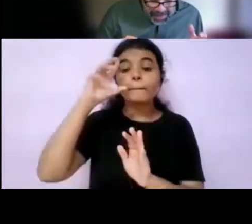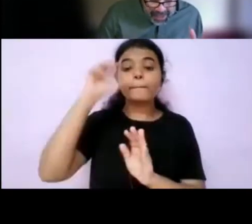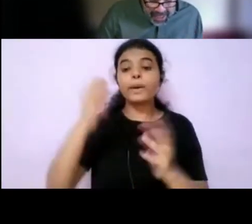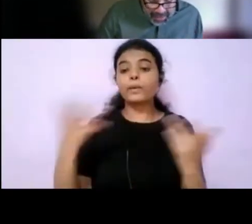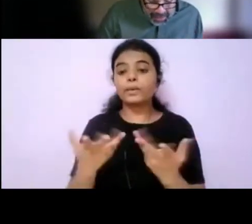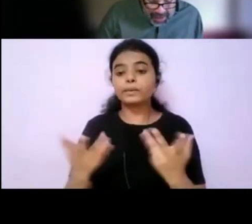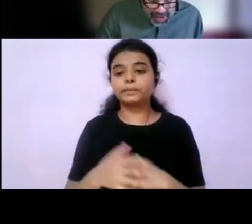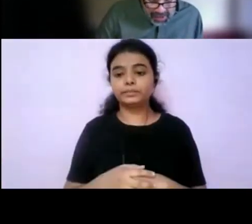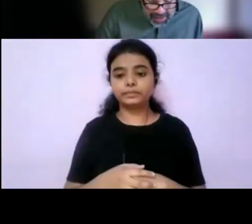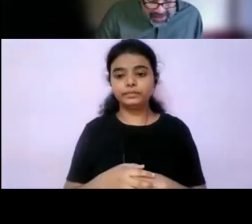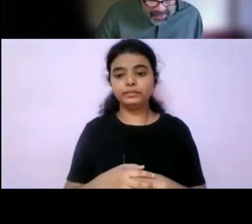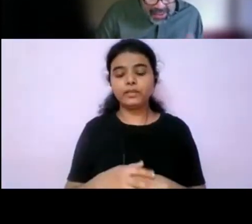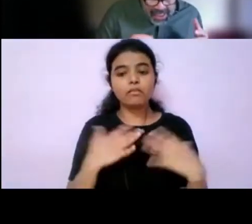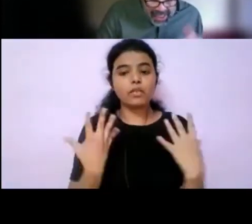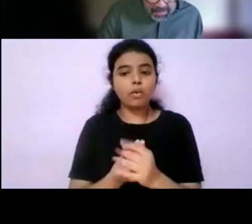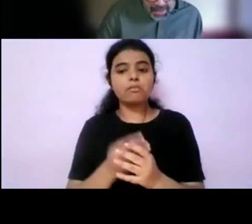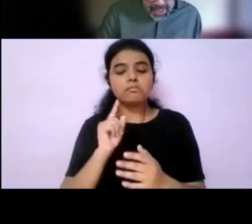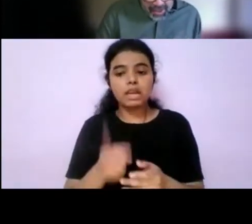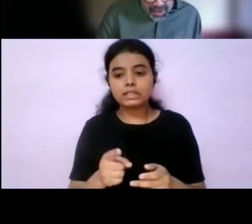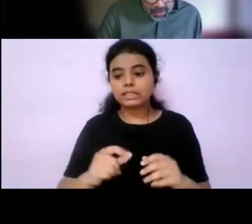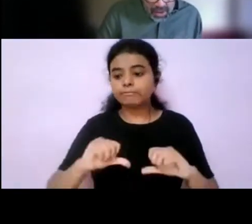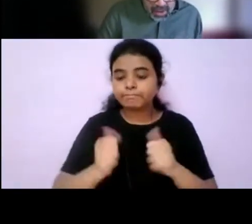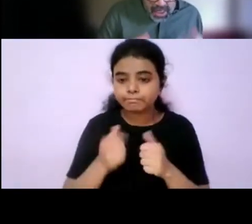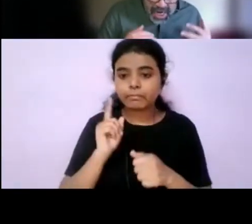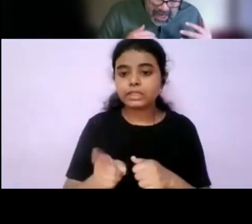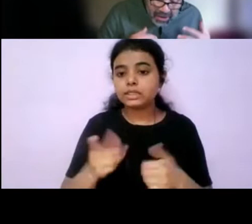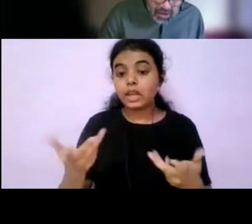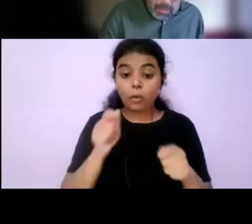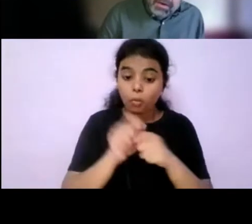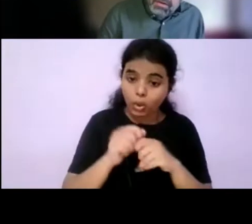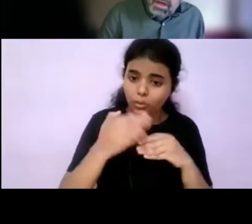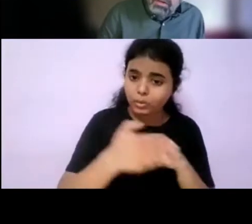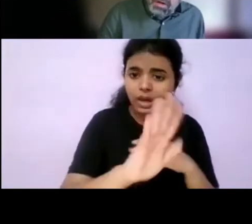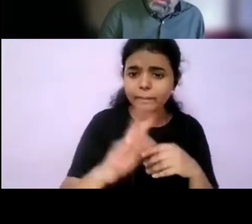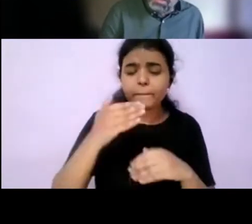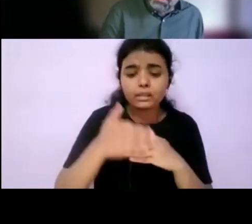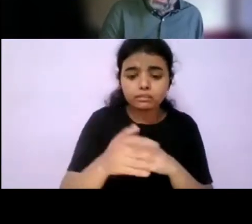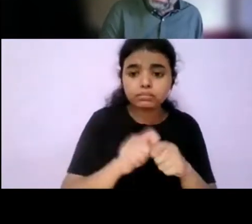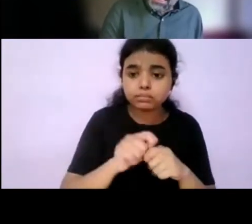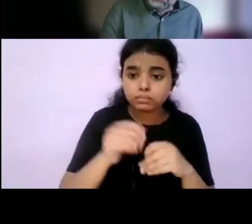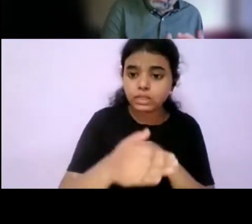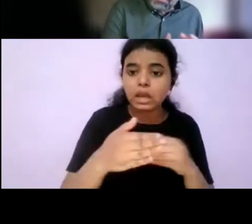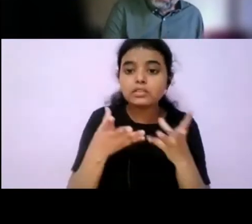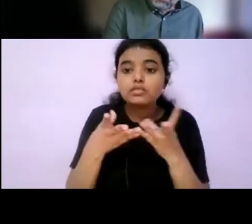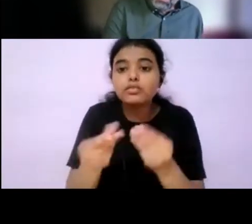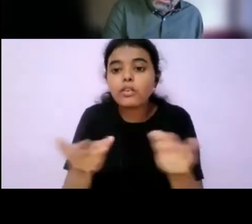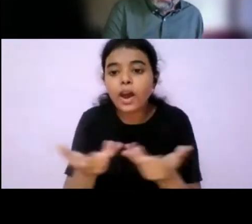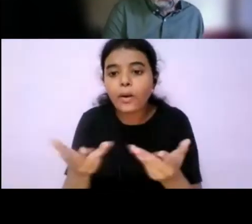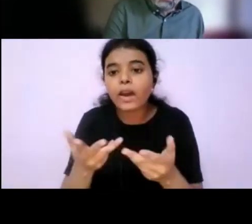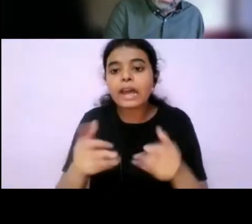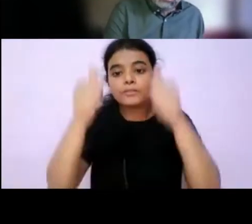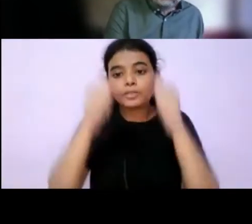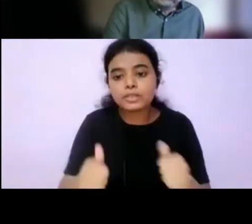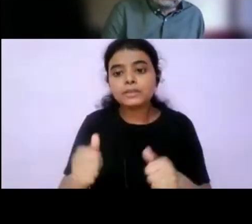to be able to examine the impact in our work and adopt work that allows us